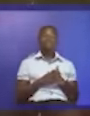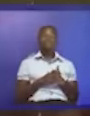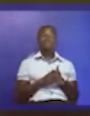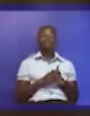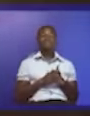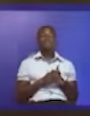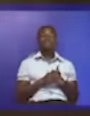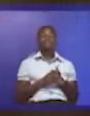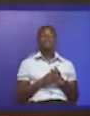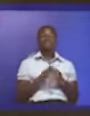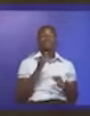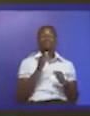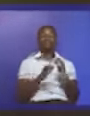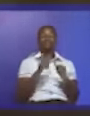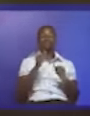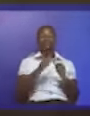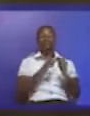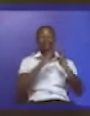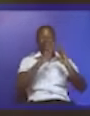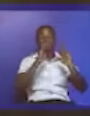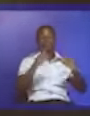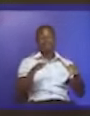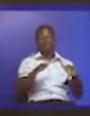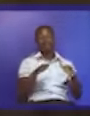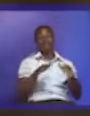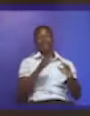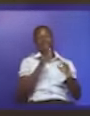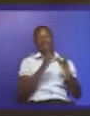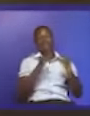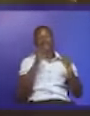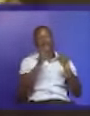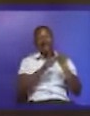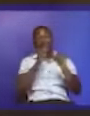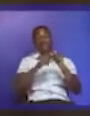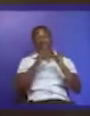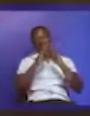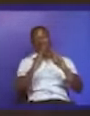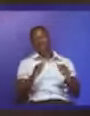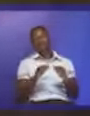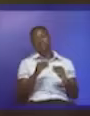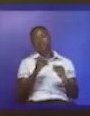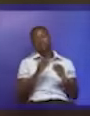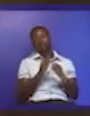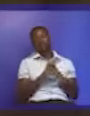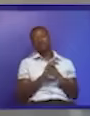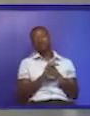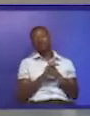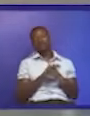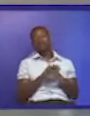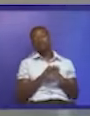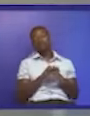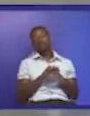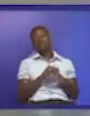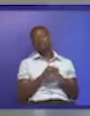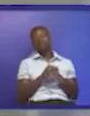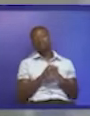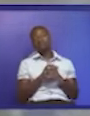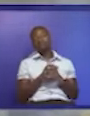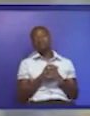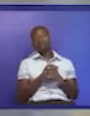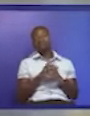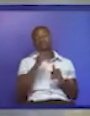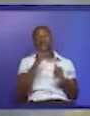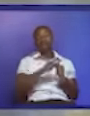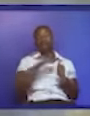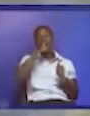If every home from tonight, let me challenge the men in 1 minute respectfully. Every man here,